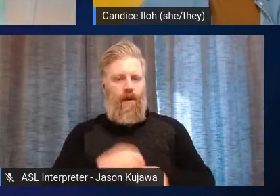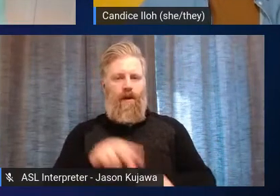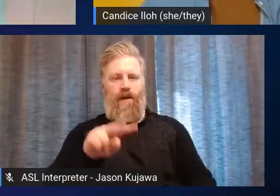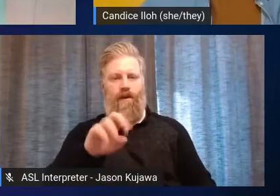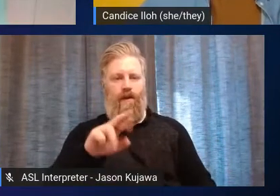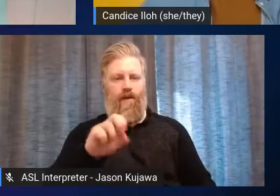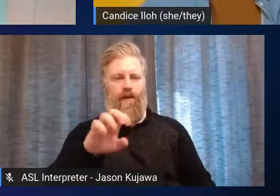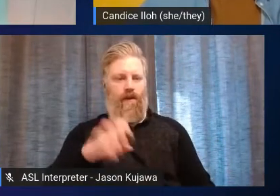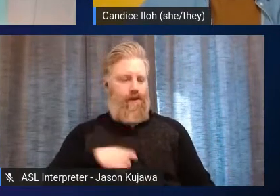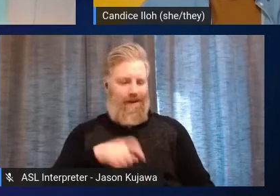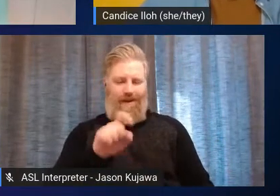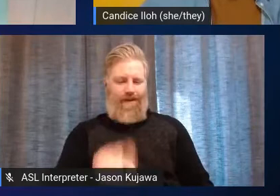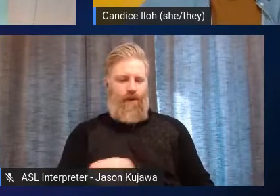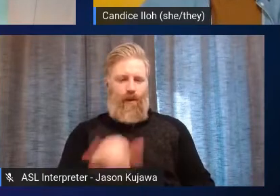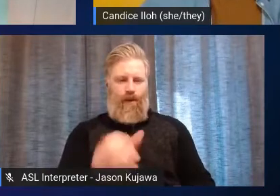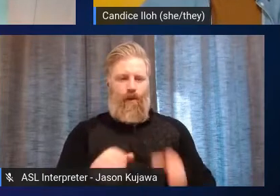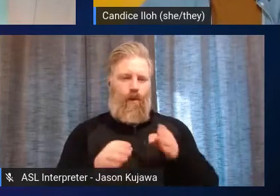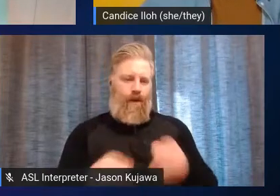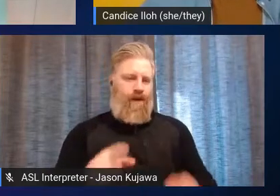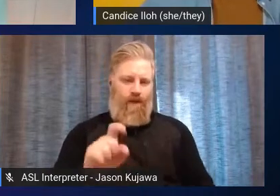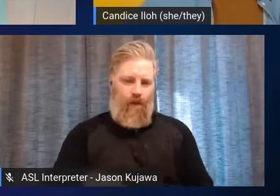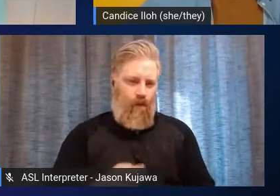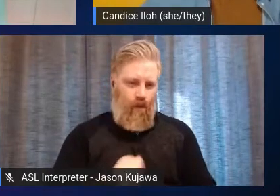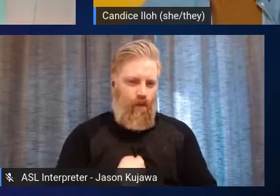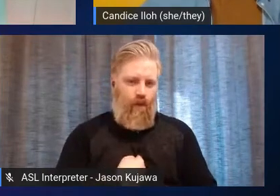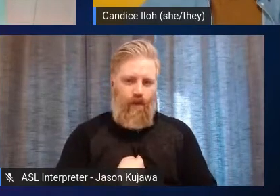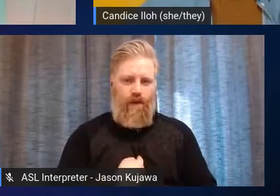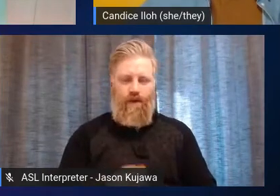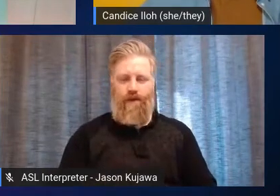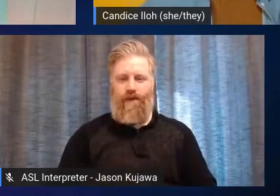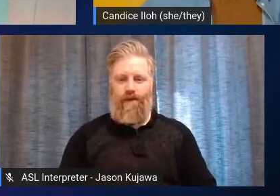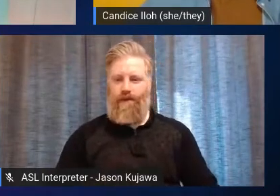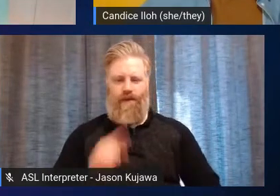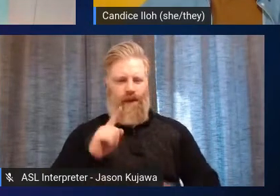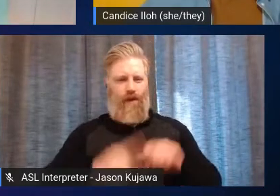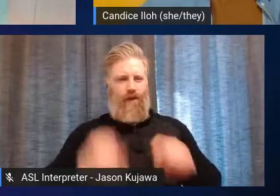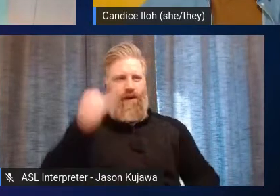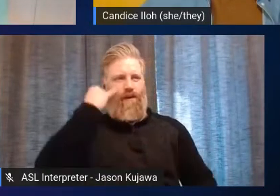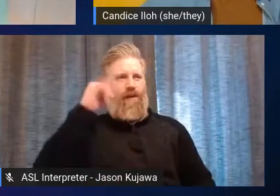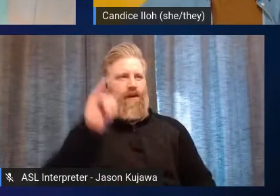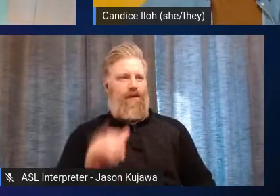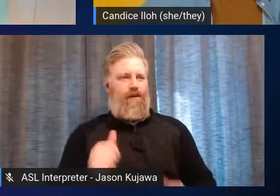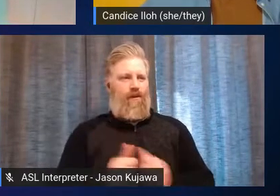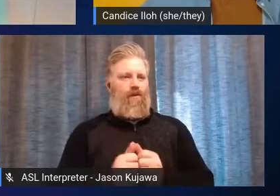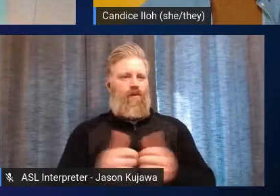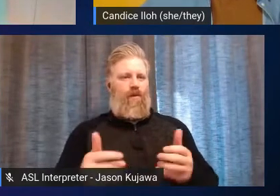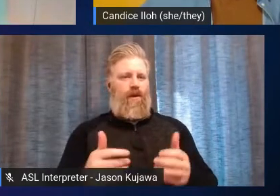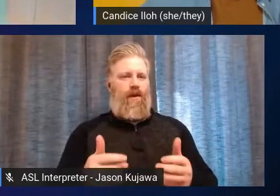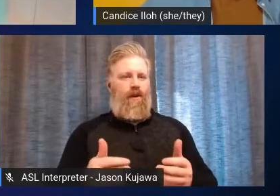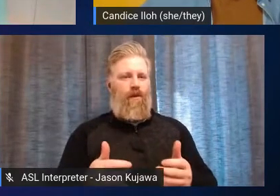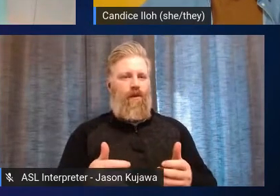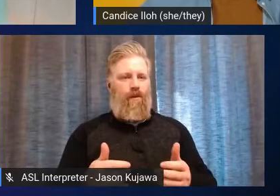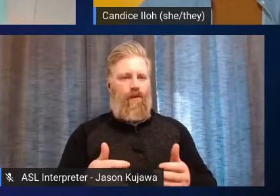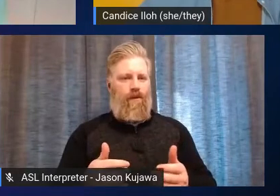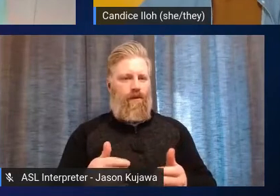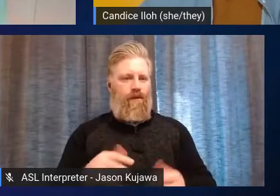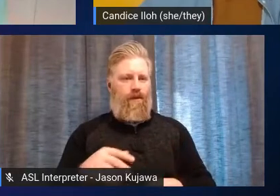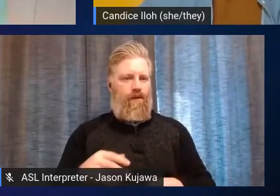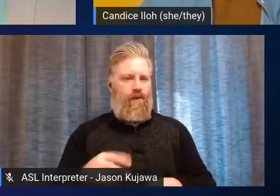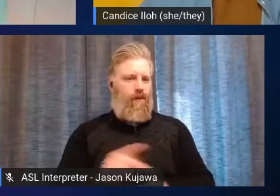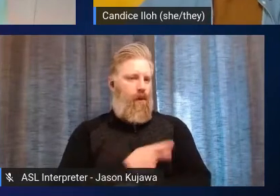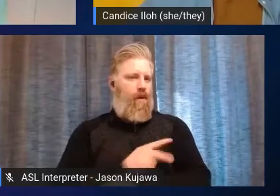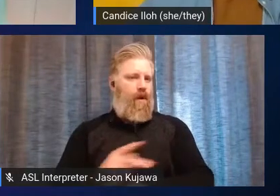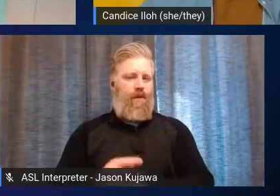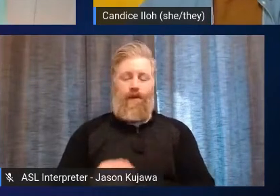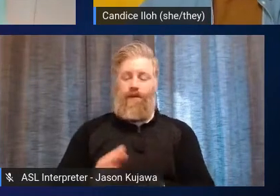unavoidable. Like I had to tell a story this way. I couldn't even imagine it as a book that is written in prose. Shout out to the